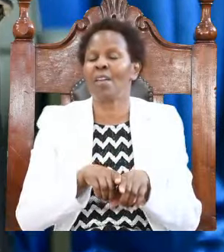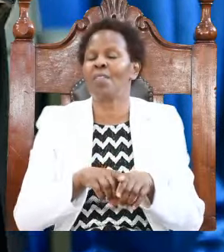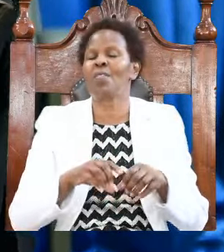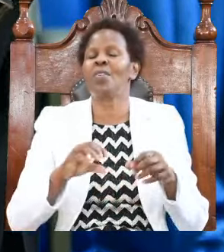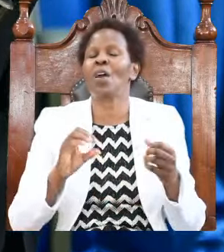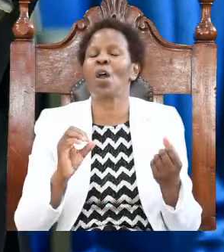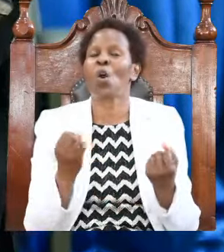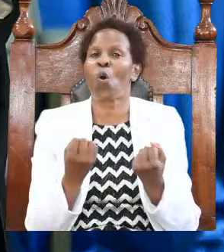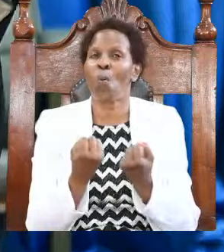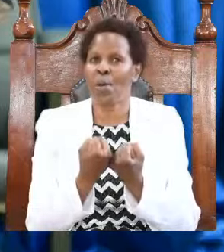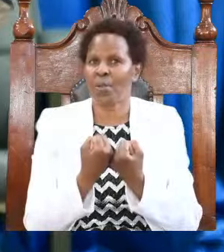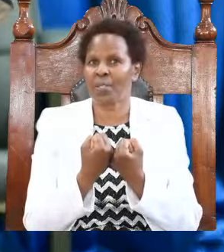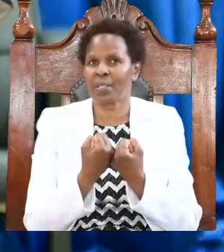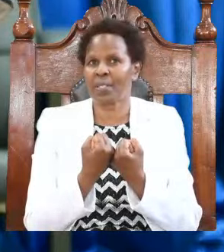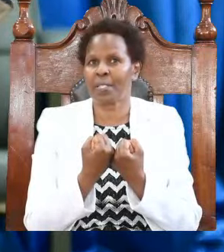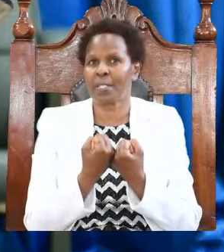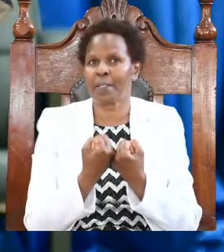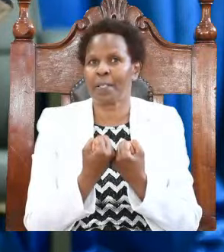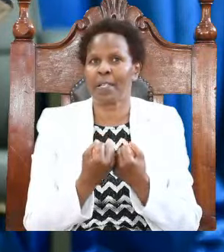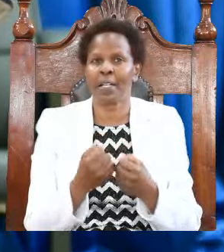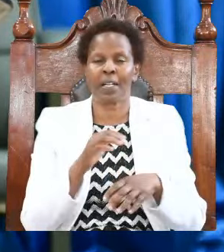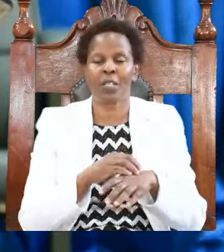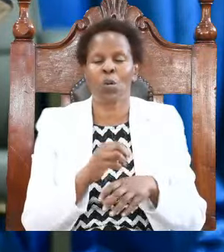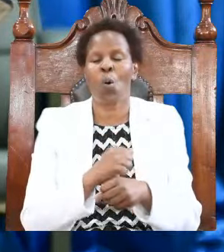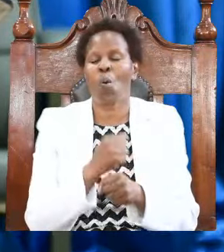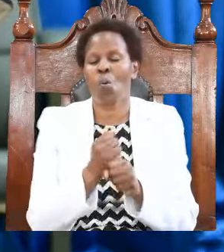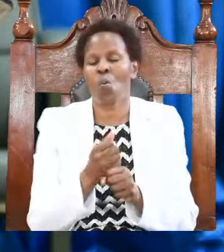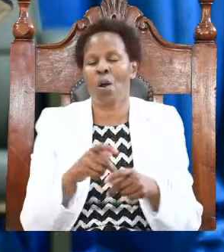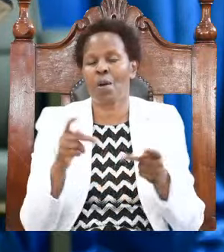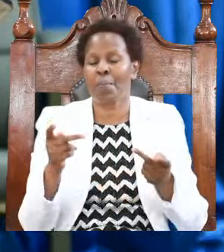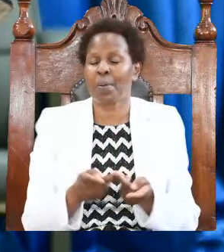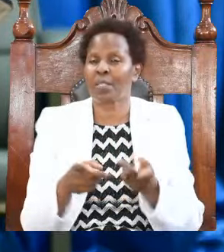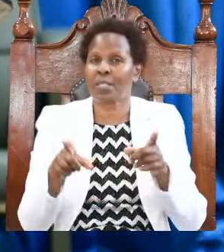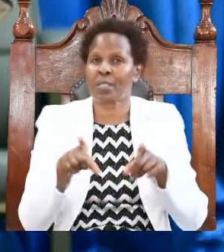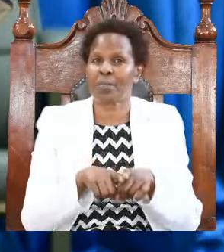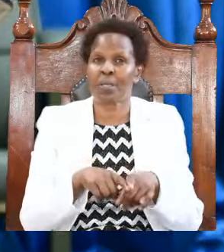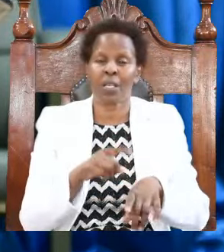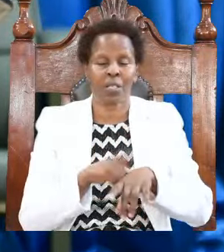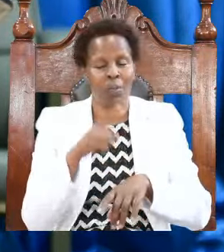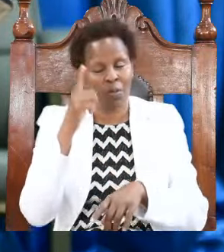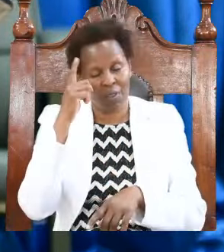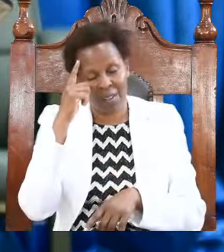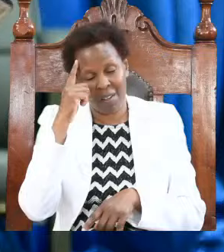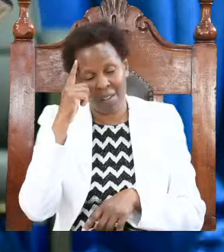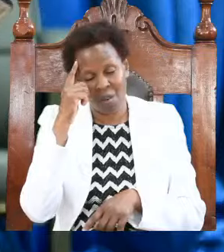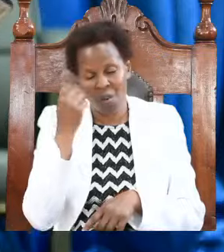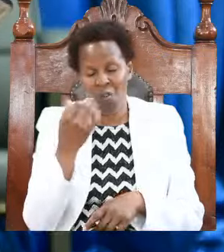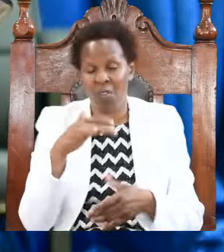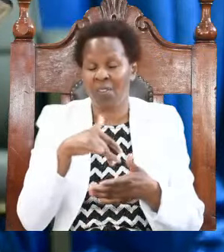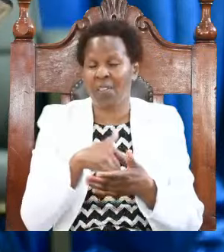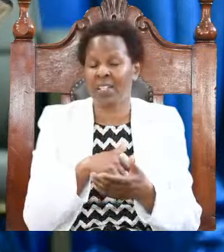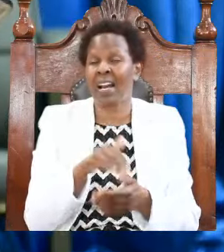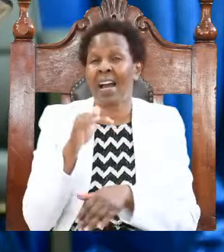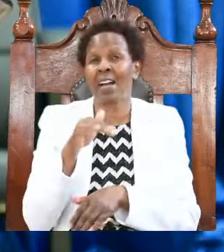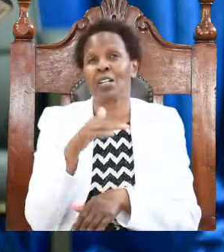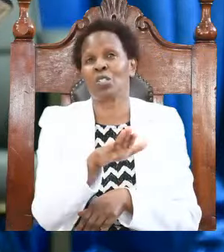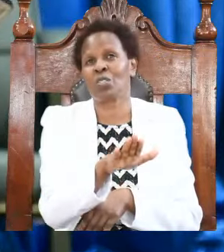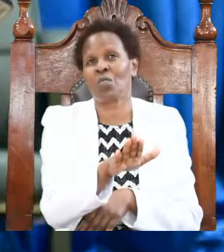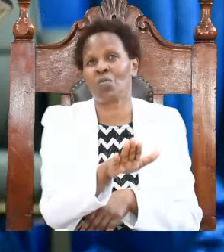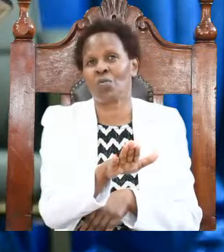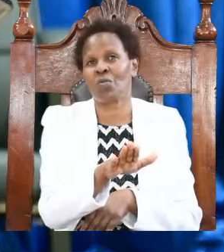our homes, in our places of work. And when you think about all this, then we ask ourselves,